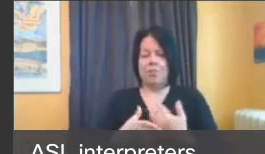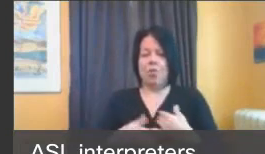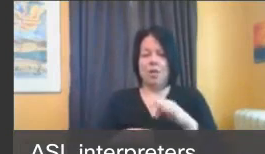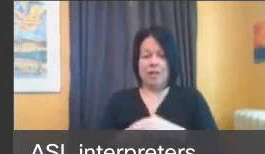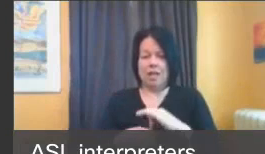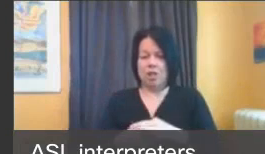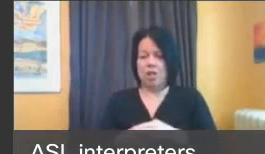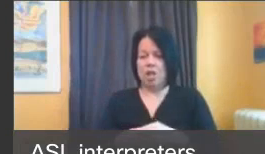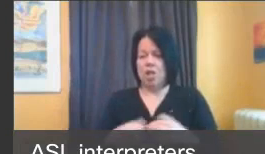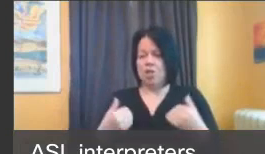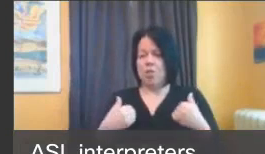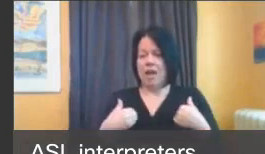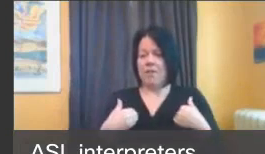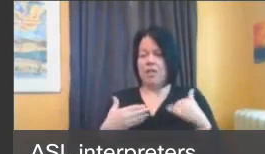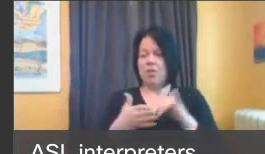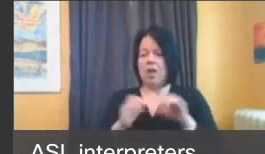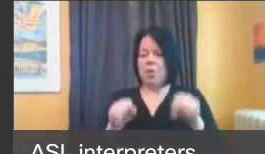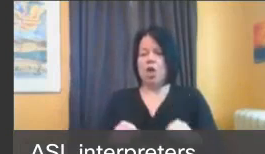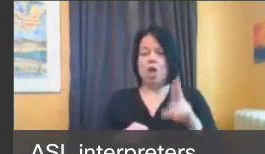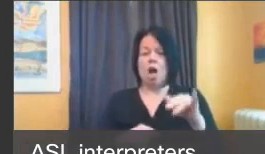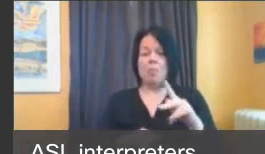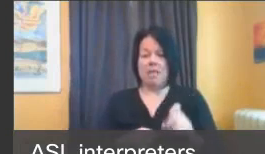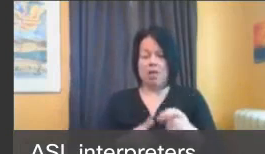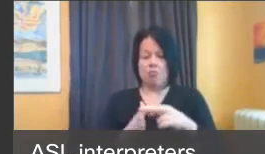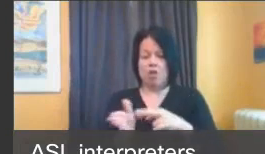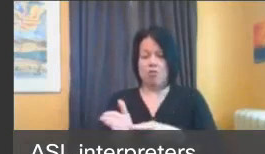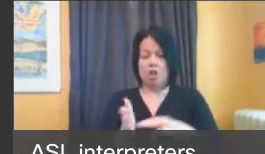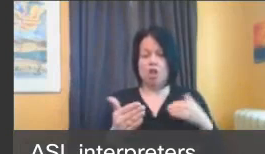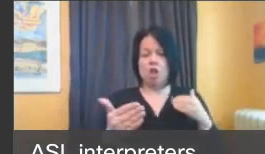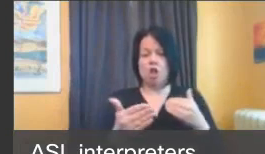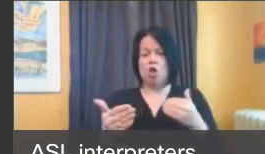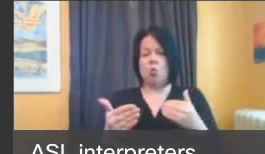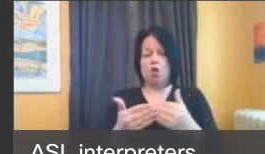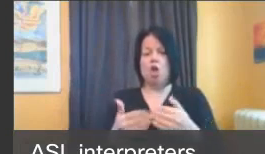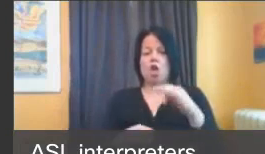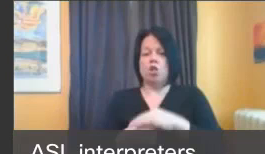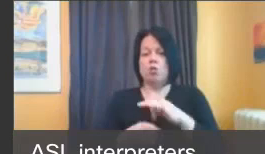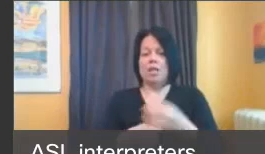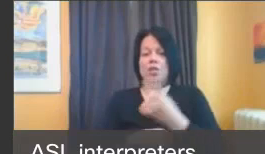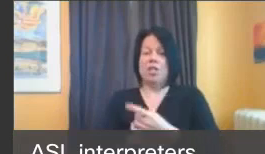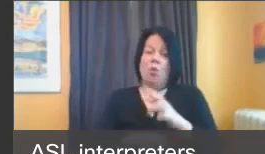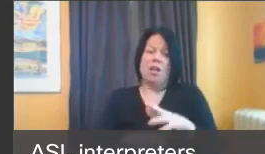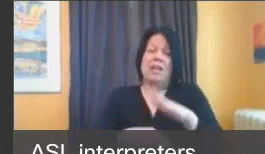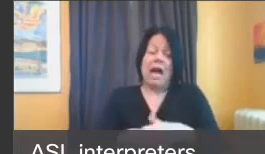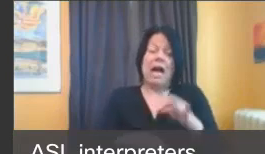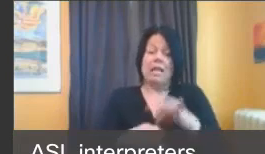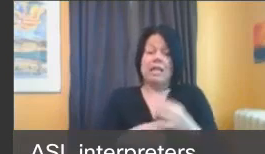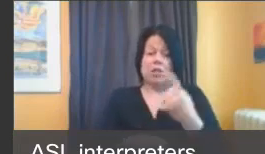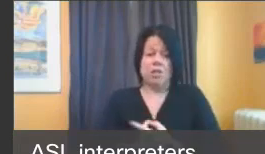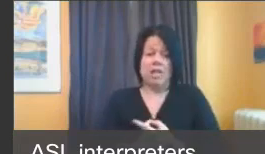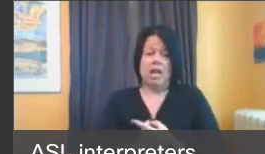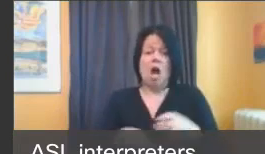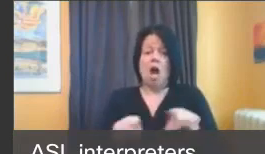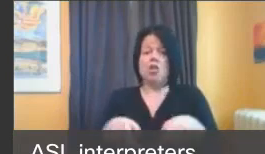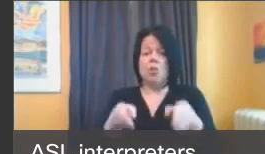it so that we can update registrations far closer to election day, and even on election day, as well as allowing